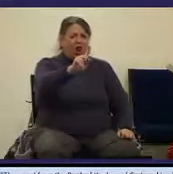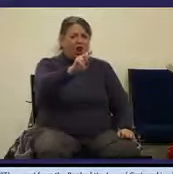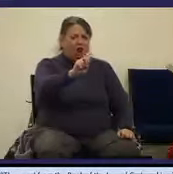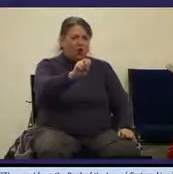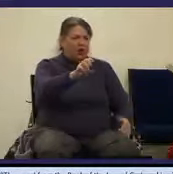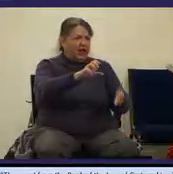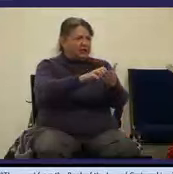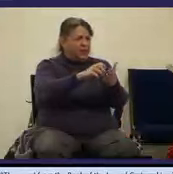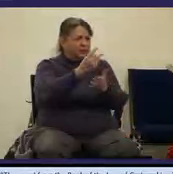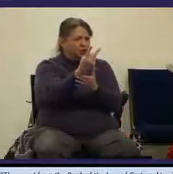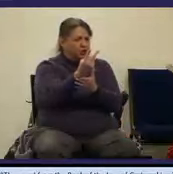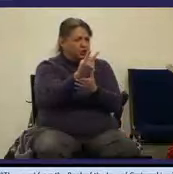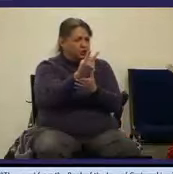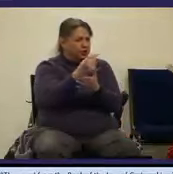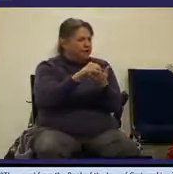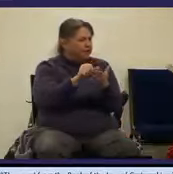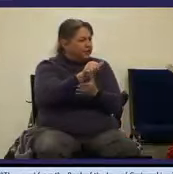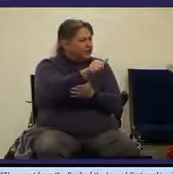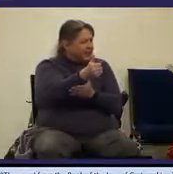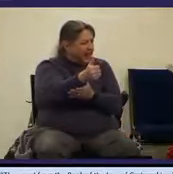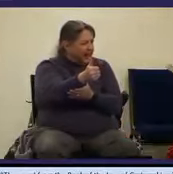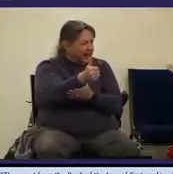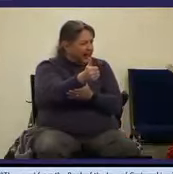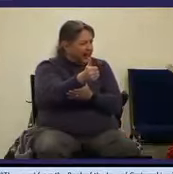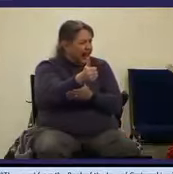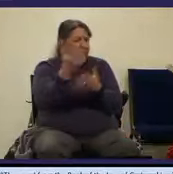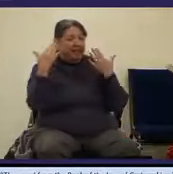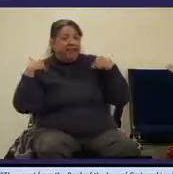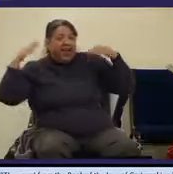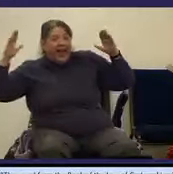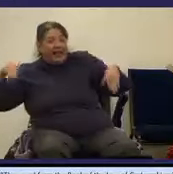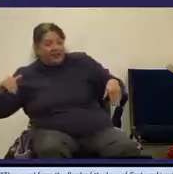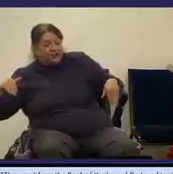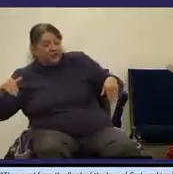announced the birth of Jesus, the shepherds in the field,